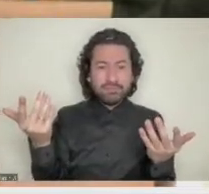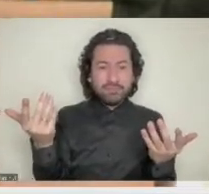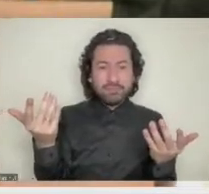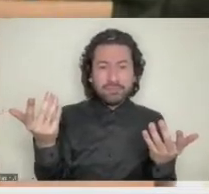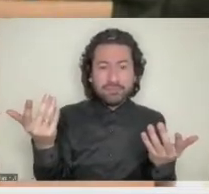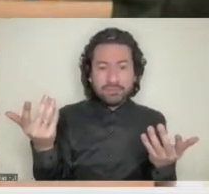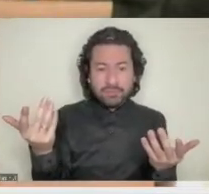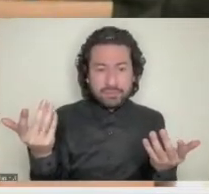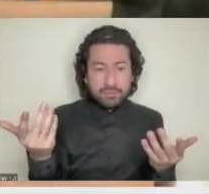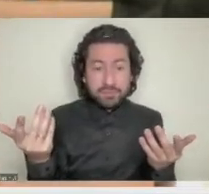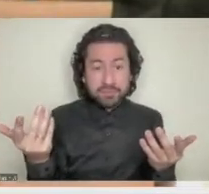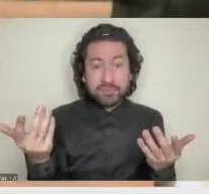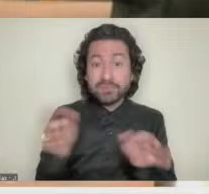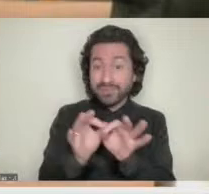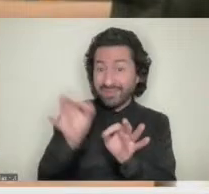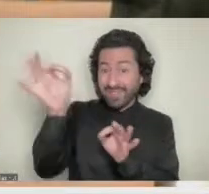districts,